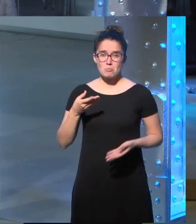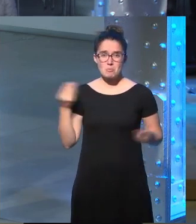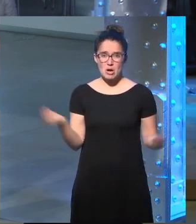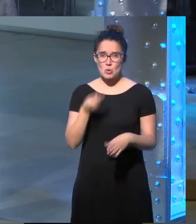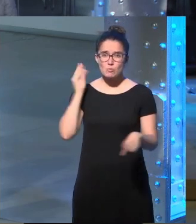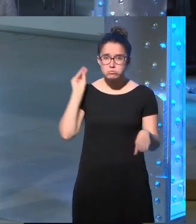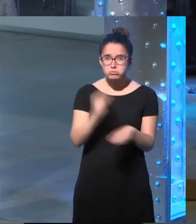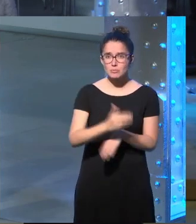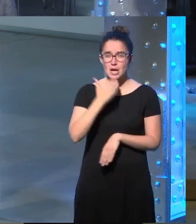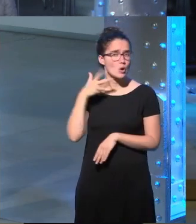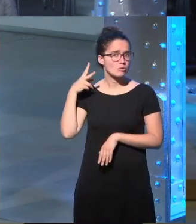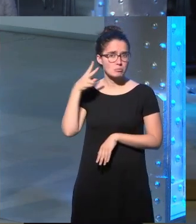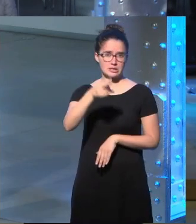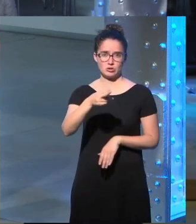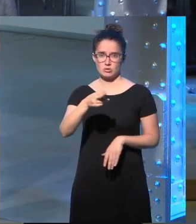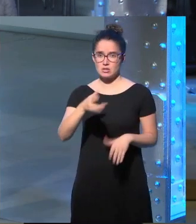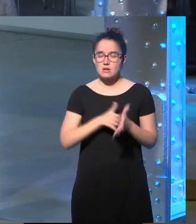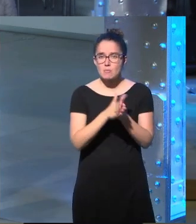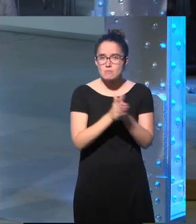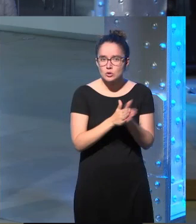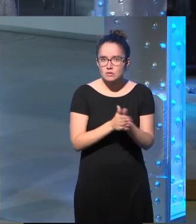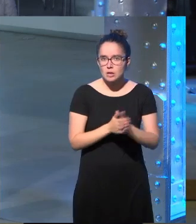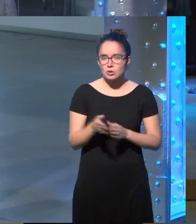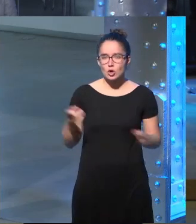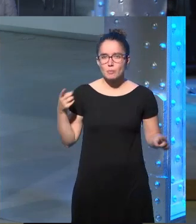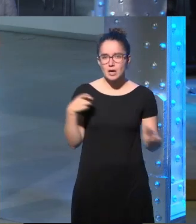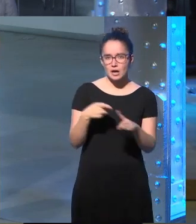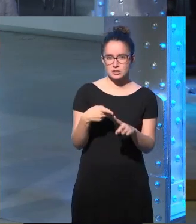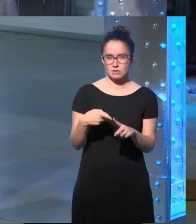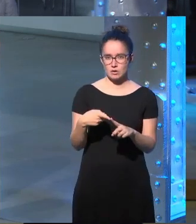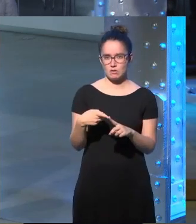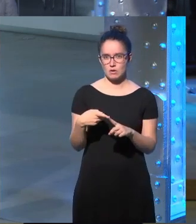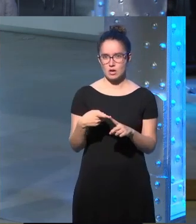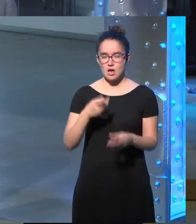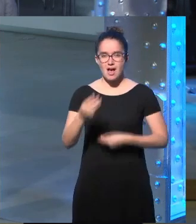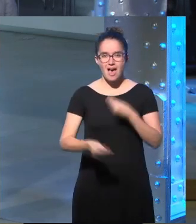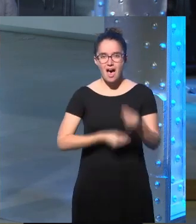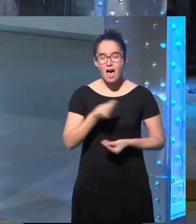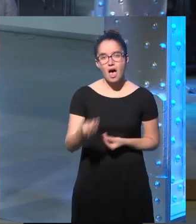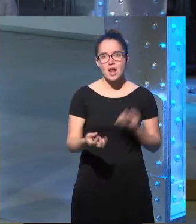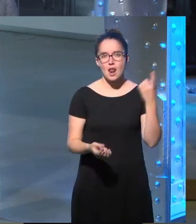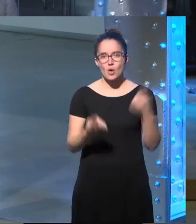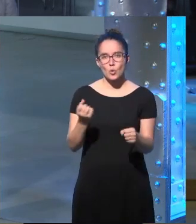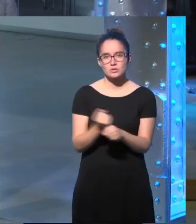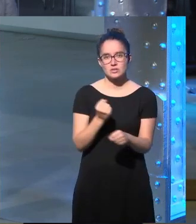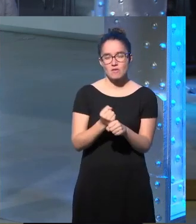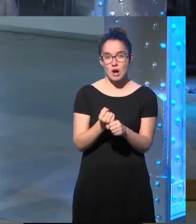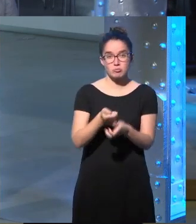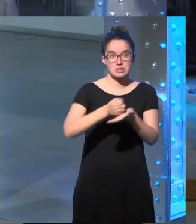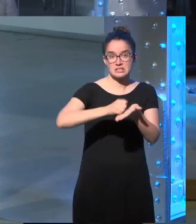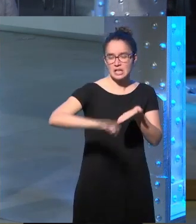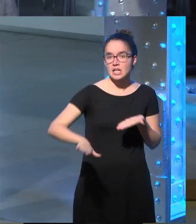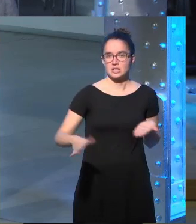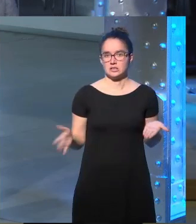counter-producing. So perhaps it would be like much better to have a subsidy, some kind of basic rent, and motivate them